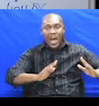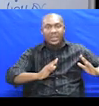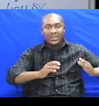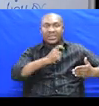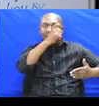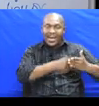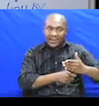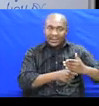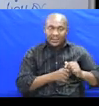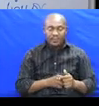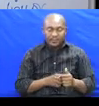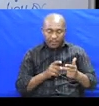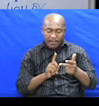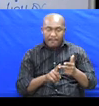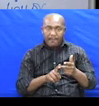such as hat tax,